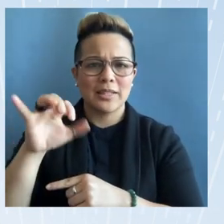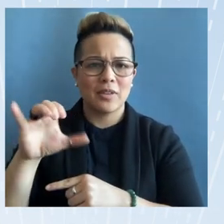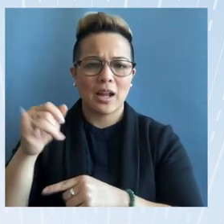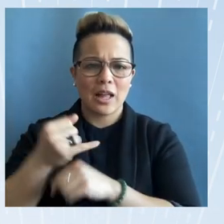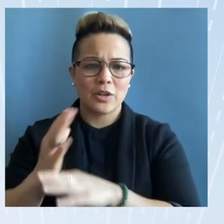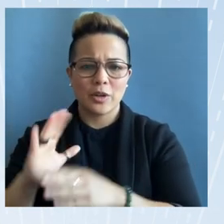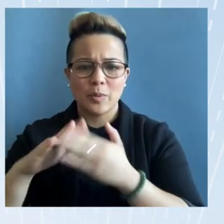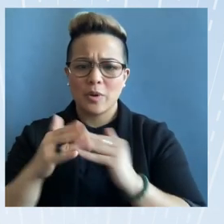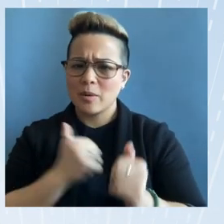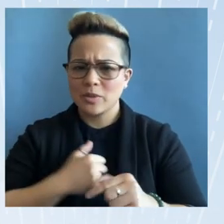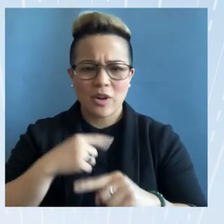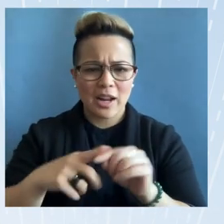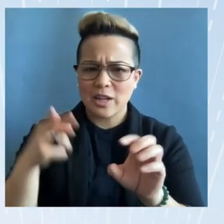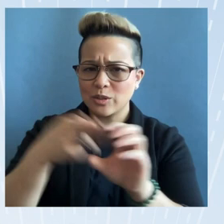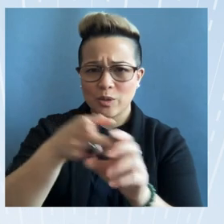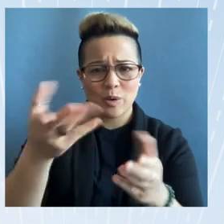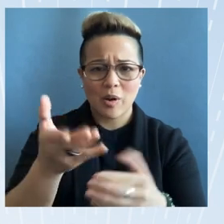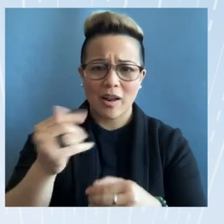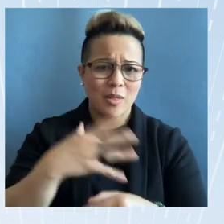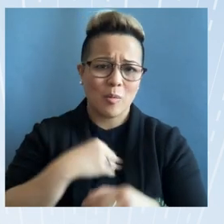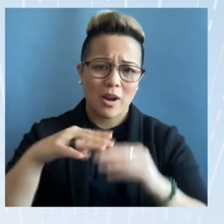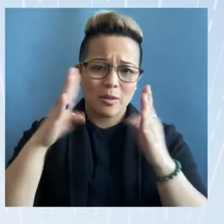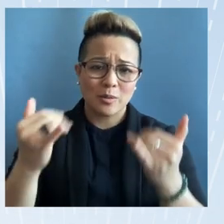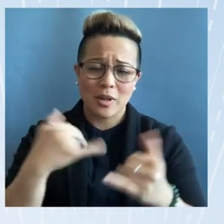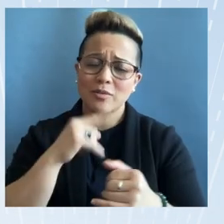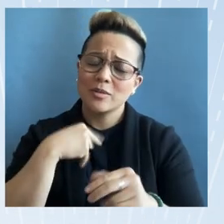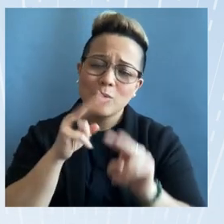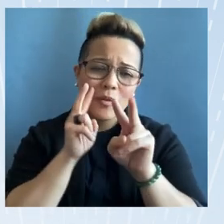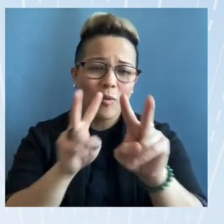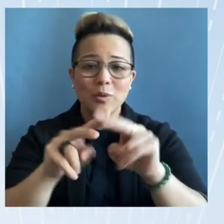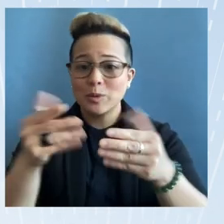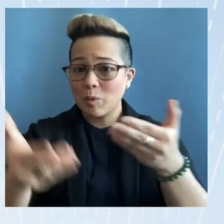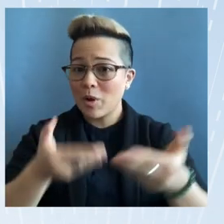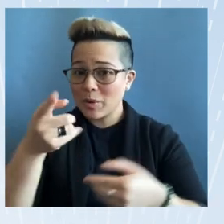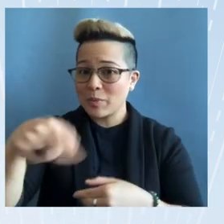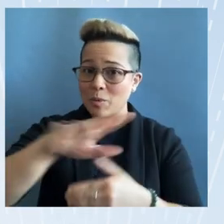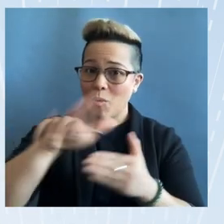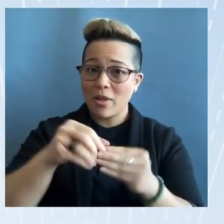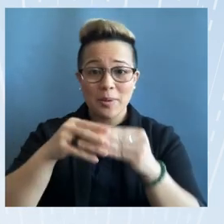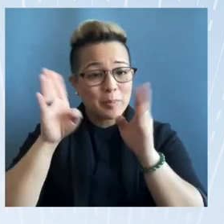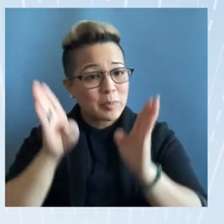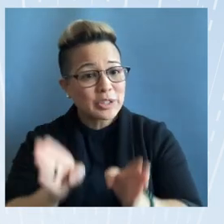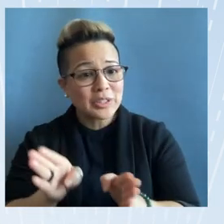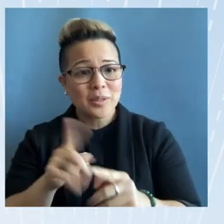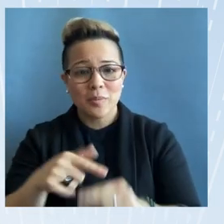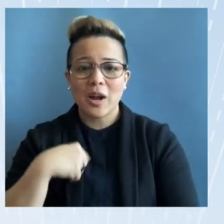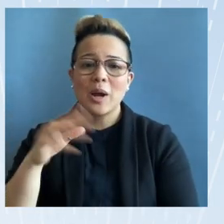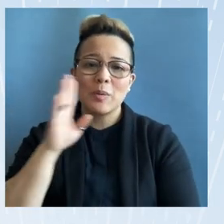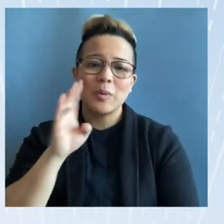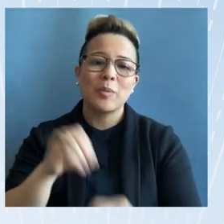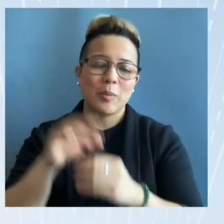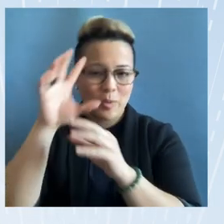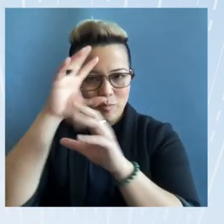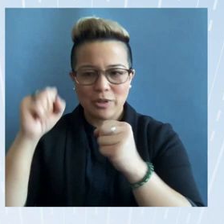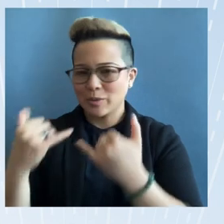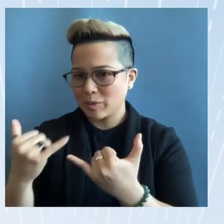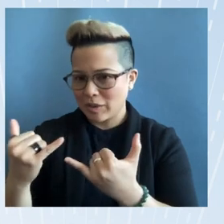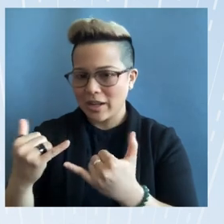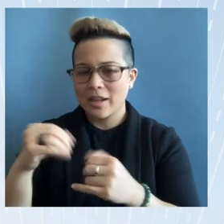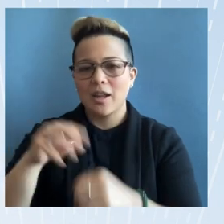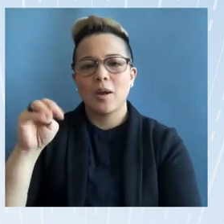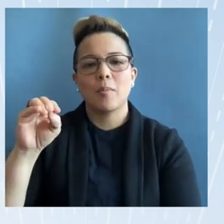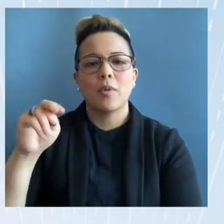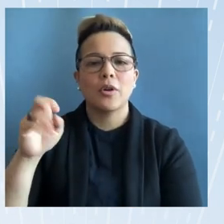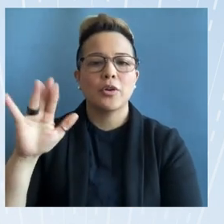I can't join you at the White House today. I was really looking forward to welcoming you in person, but I will be with the President today in Monterey Park,